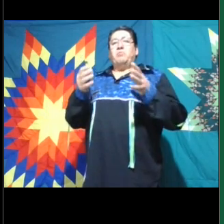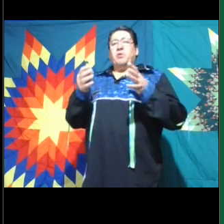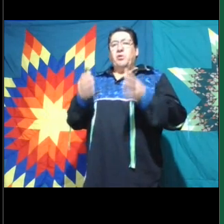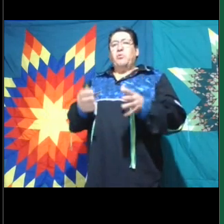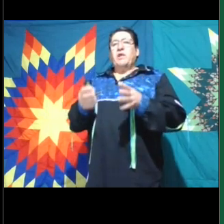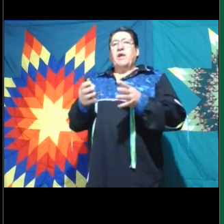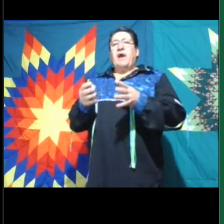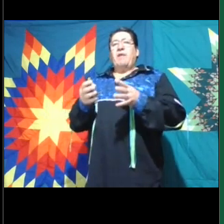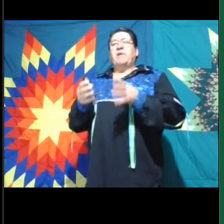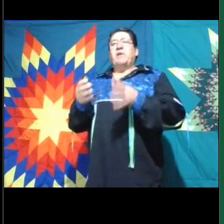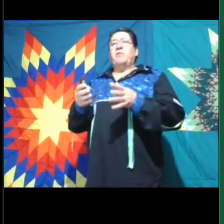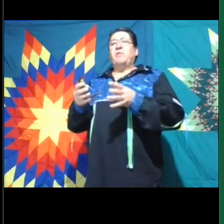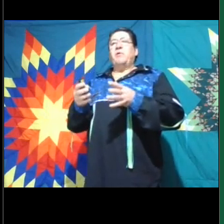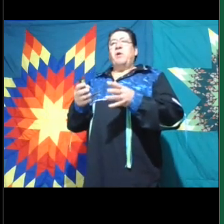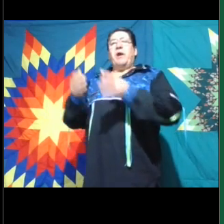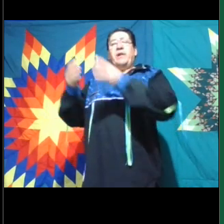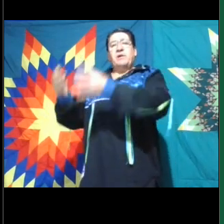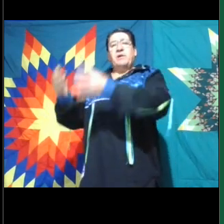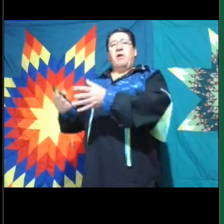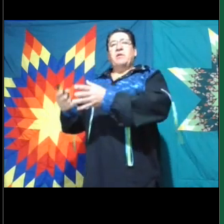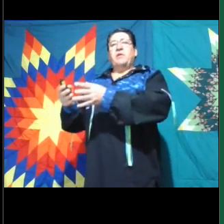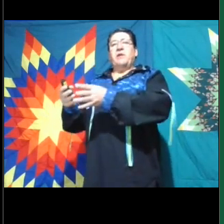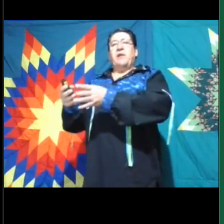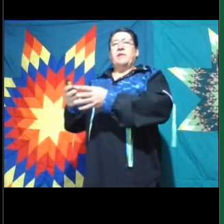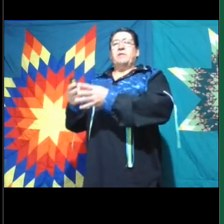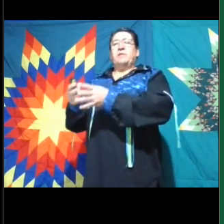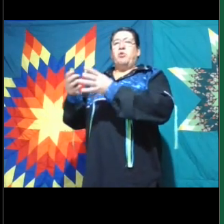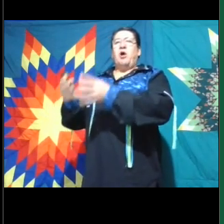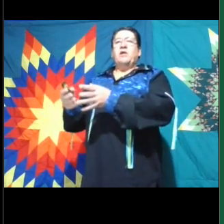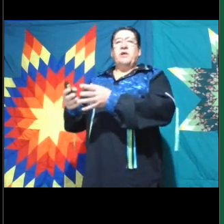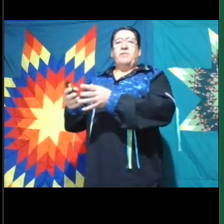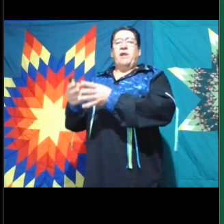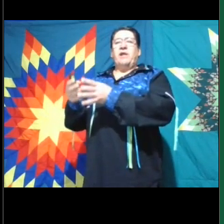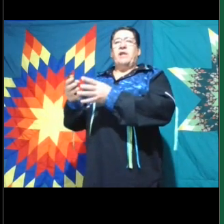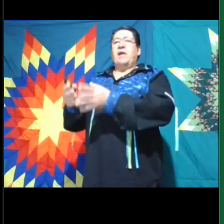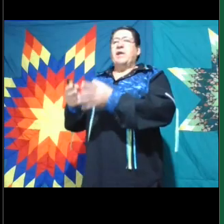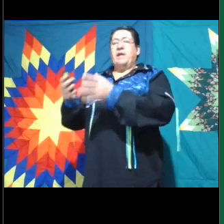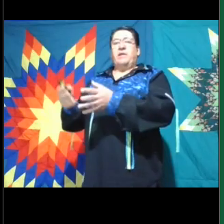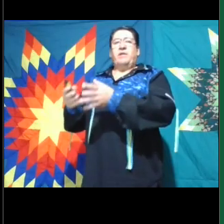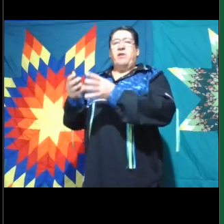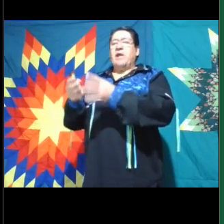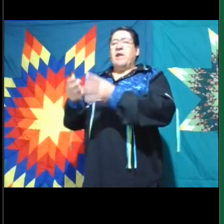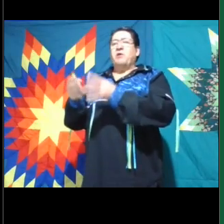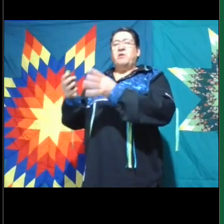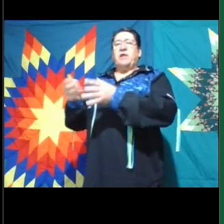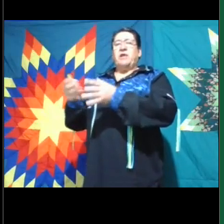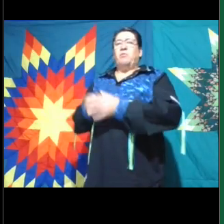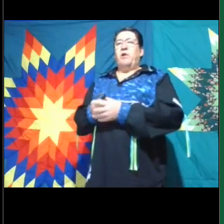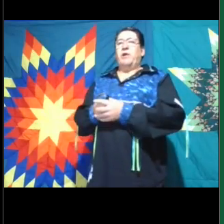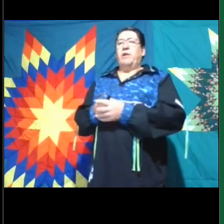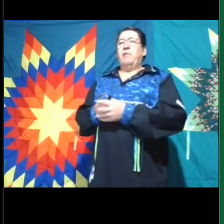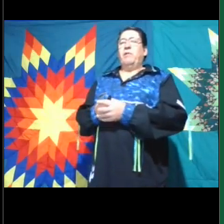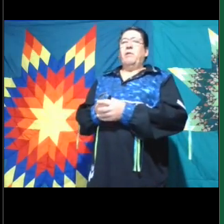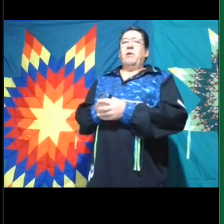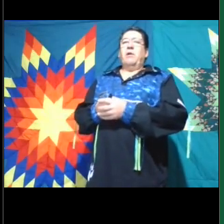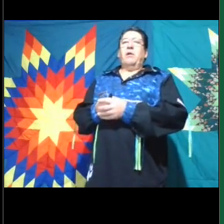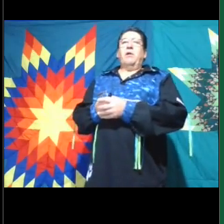job, do what they have to do, and it's on to the next project that they get, the next contract